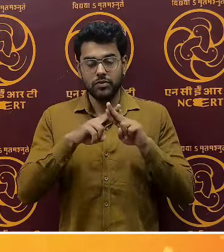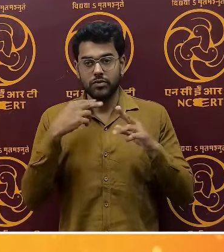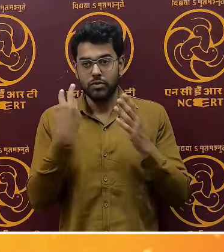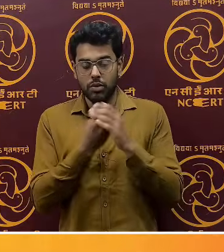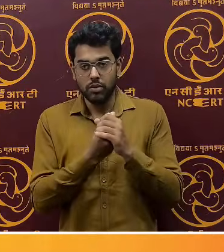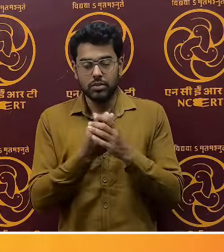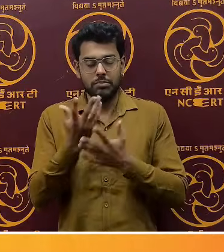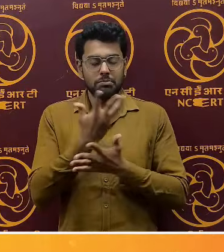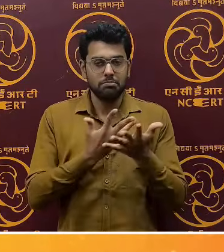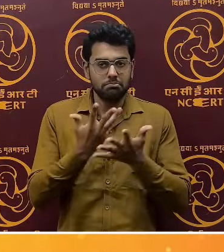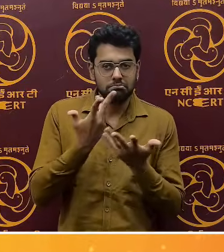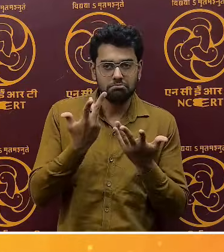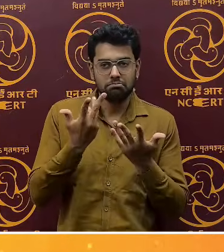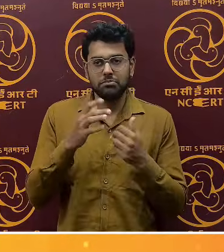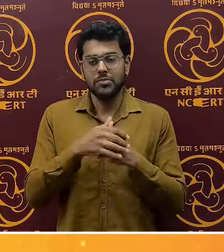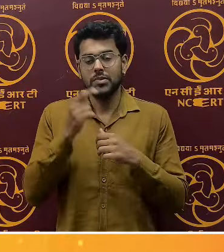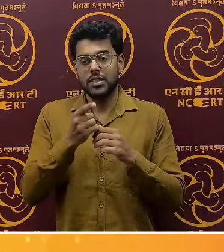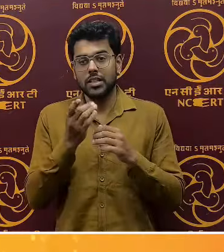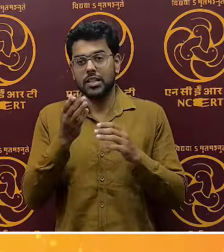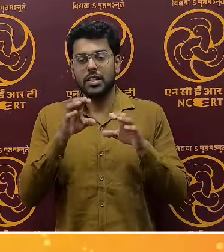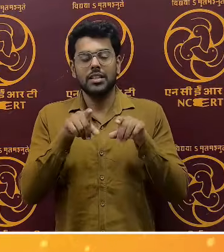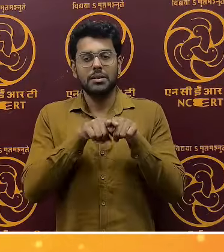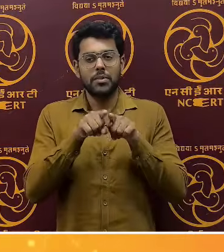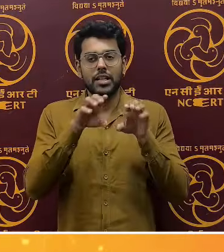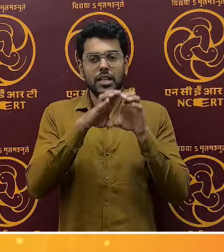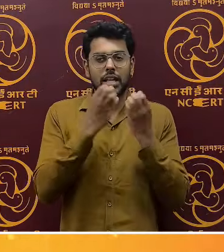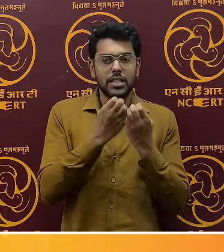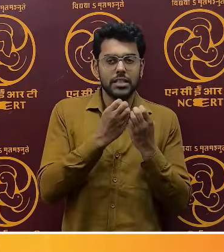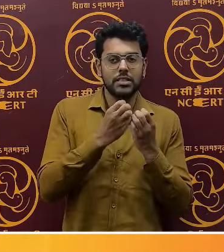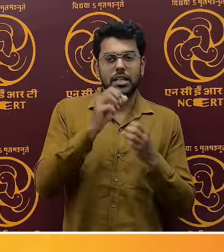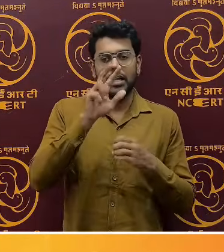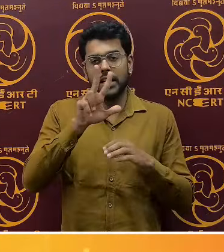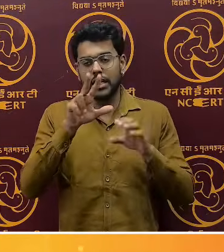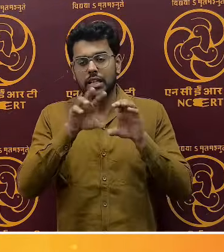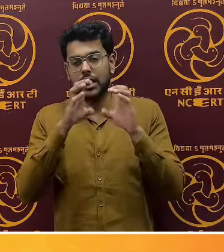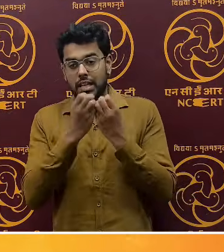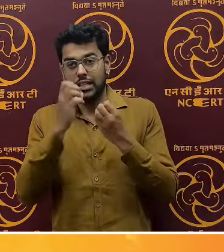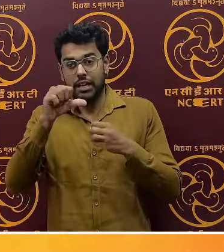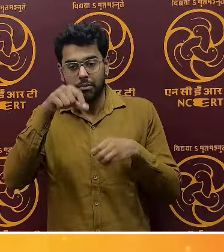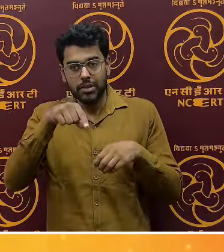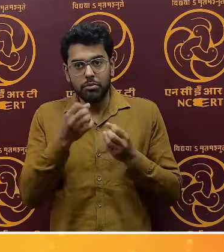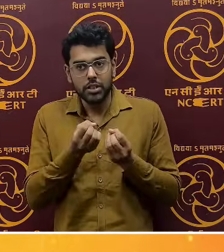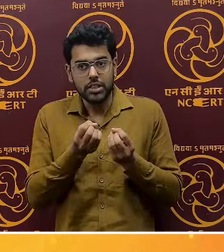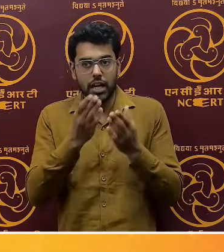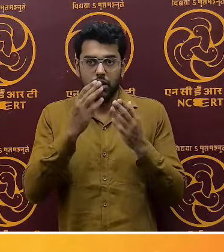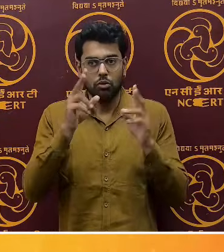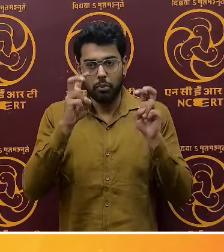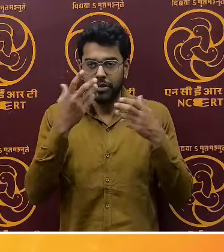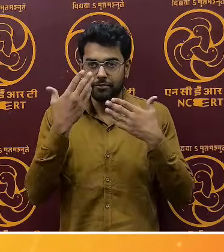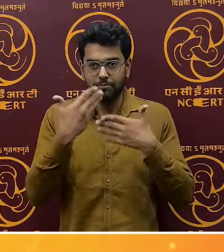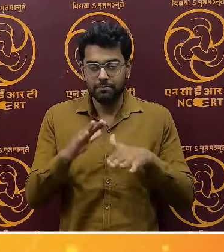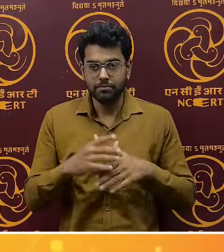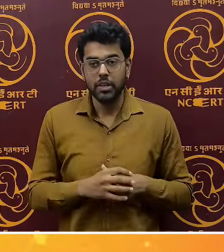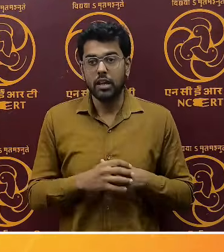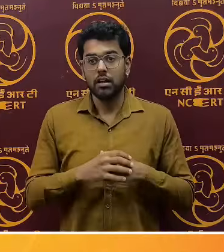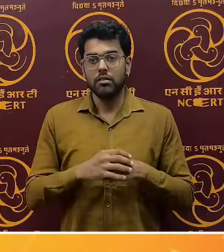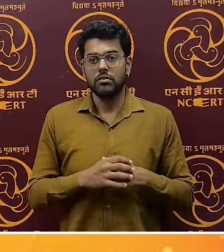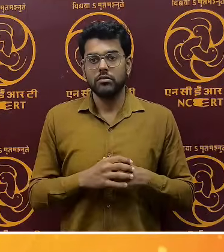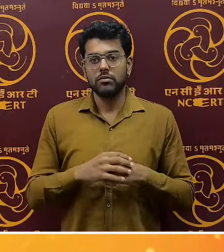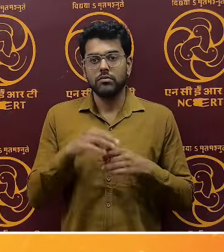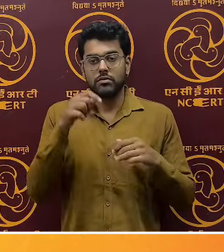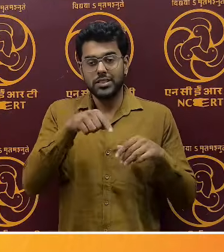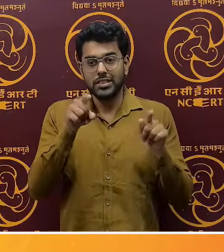talk about this early classes like 8th, 9th, we start this topic. Yeah, this is